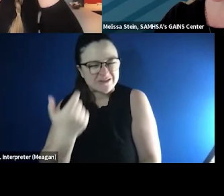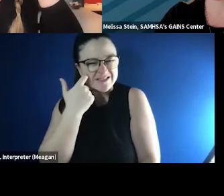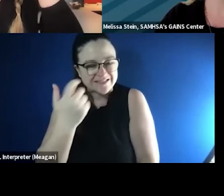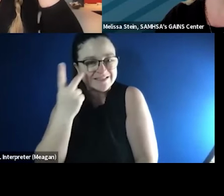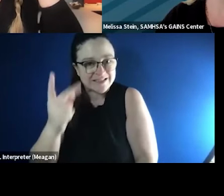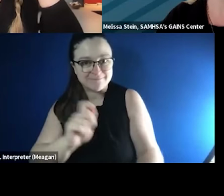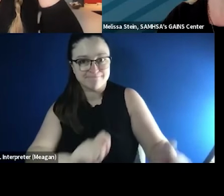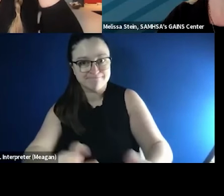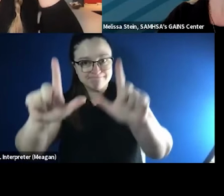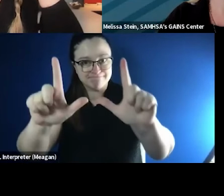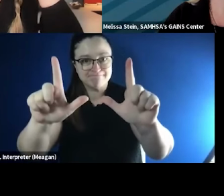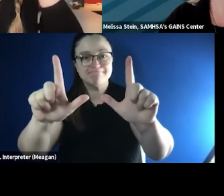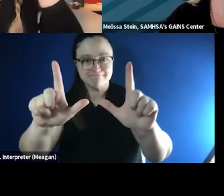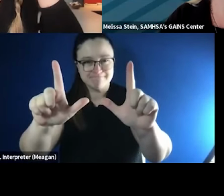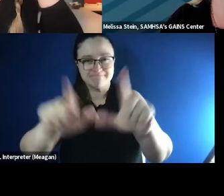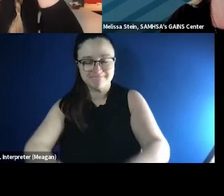poll pop up.